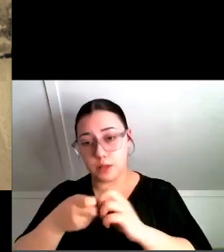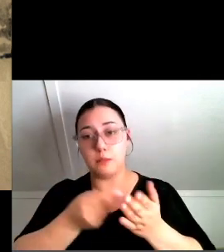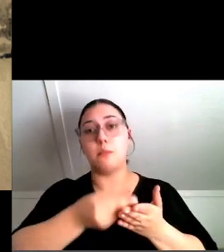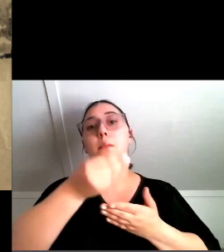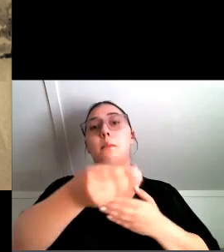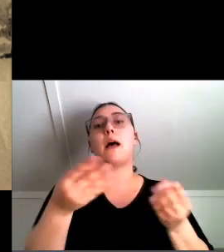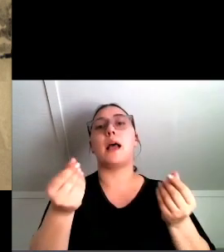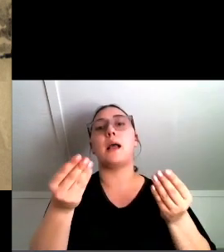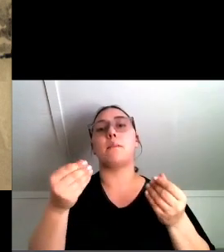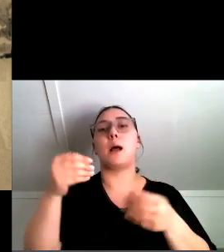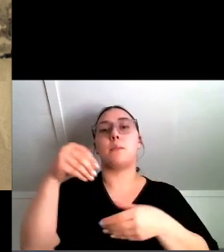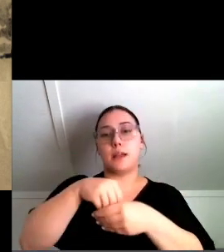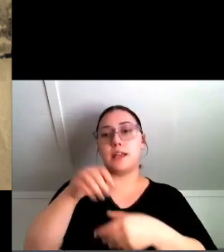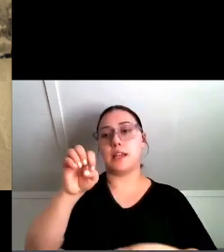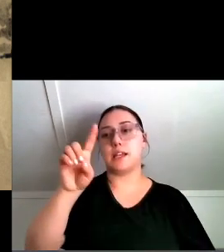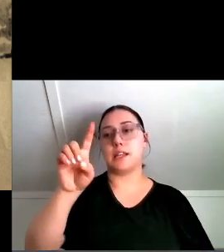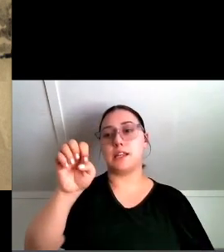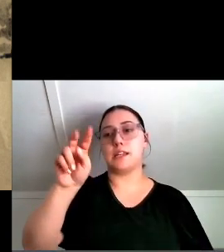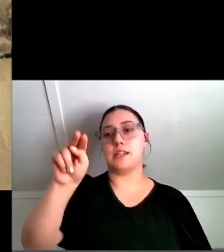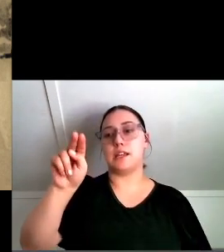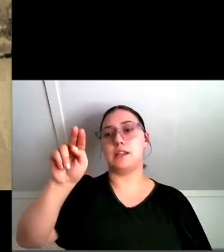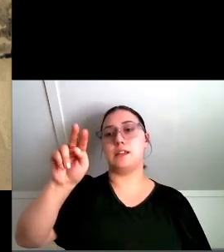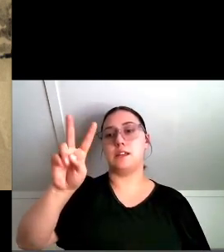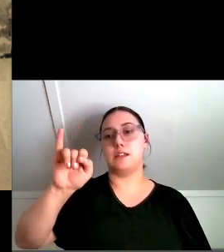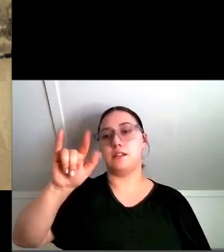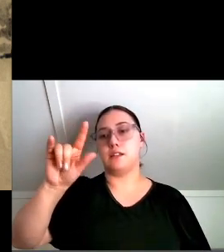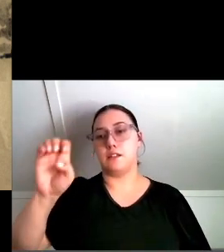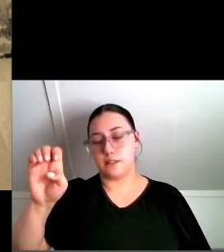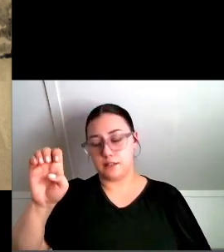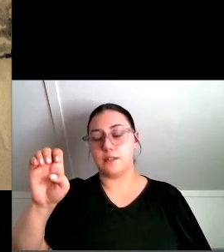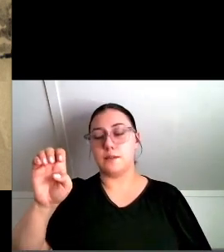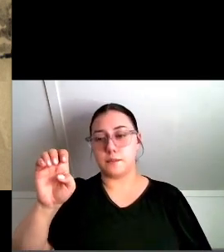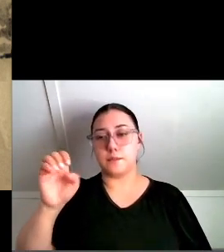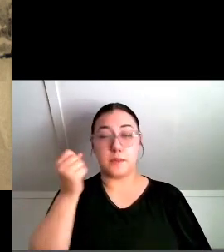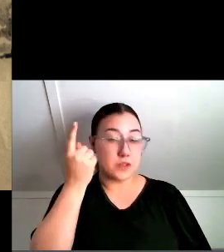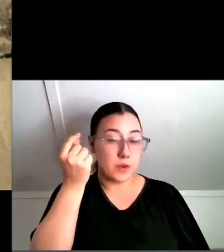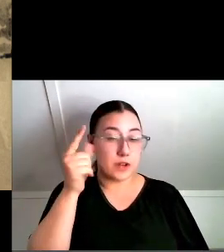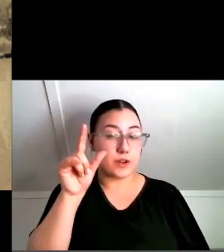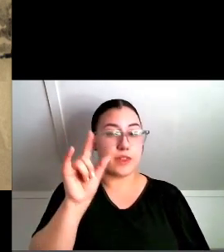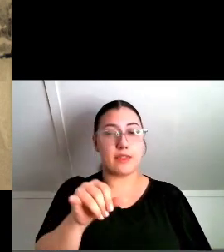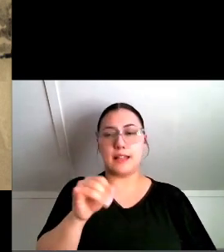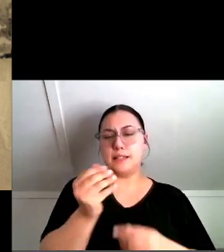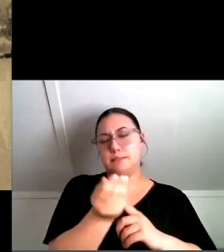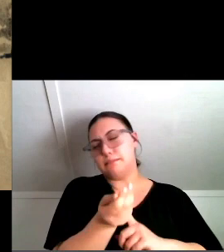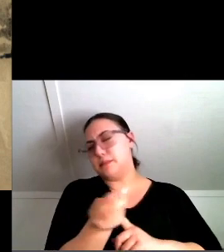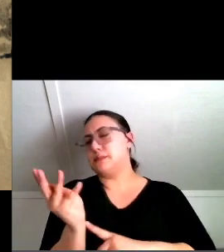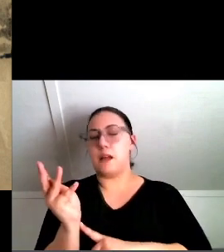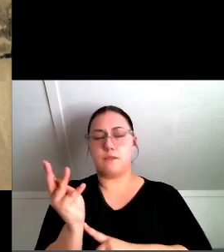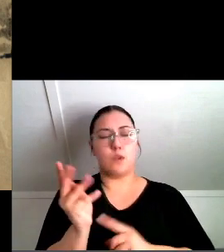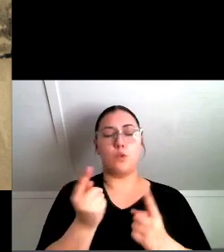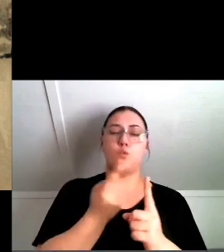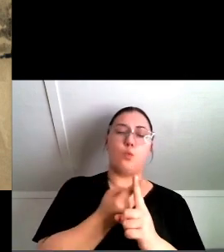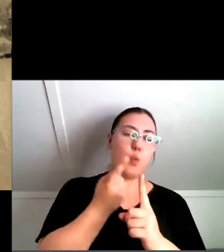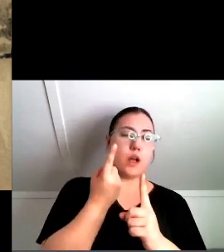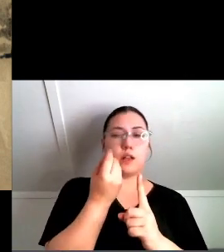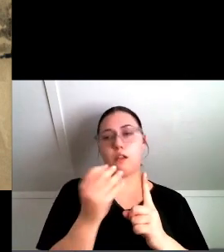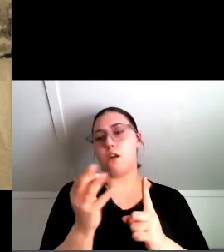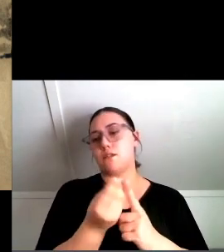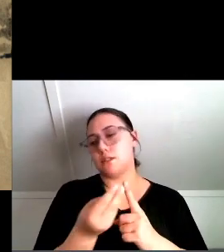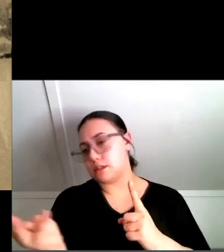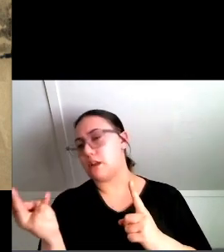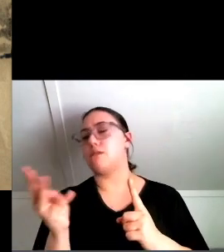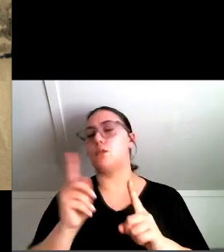of several black towns that are created in that period of the 1890s, late 1880s,